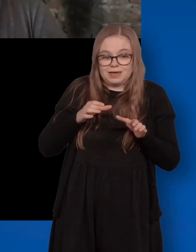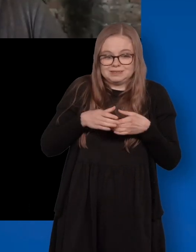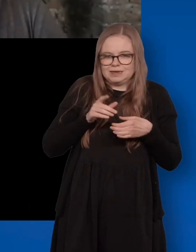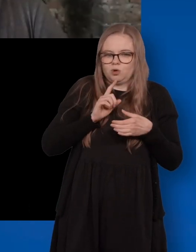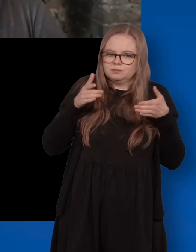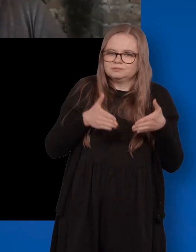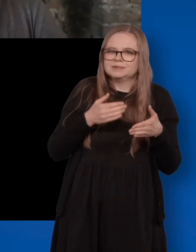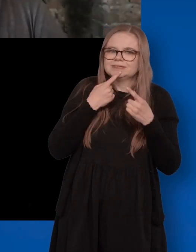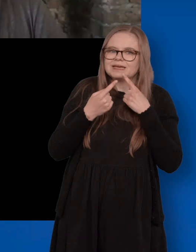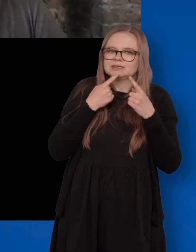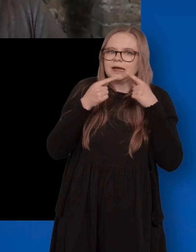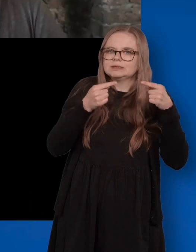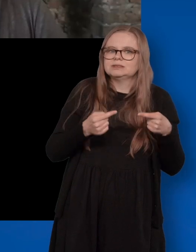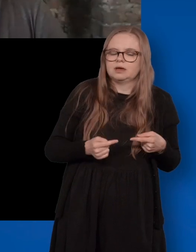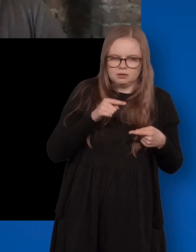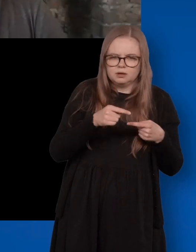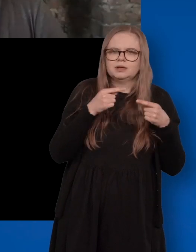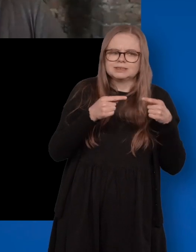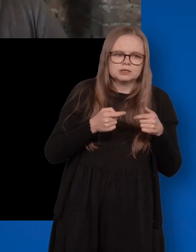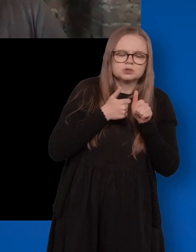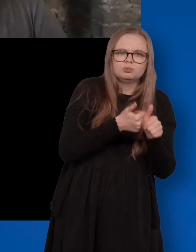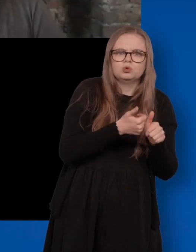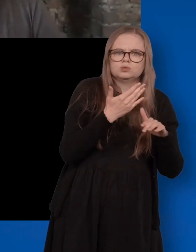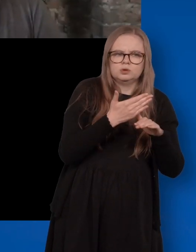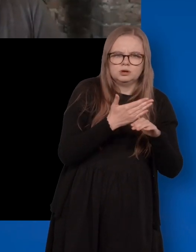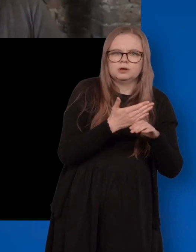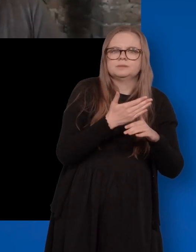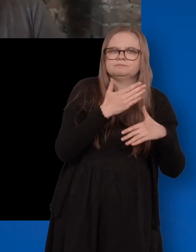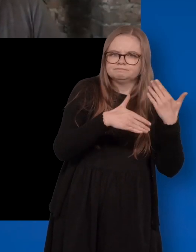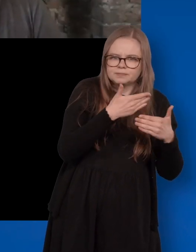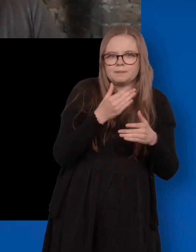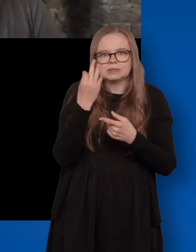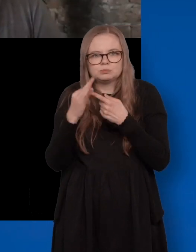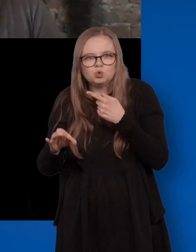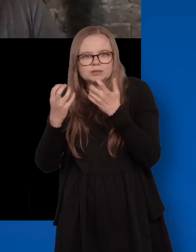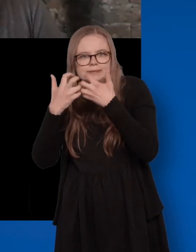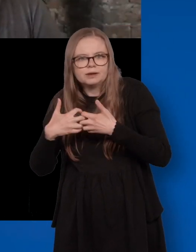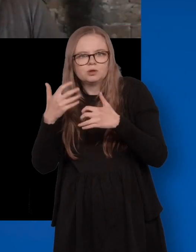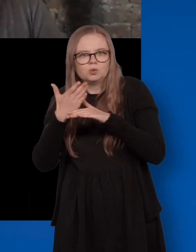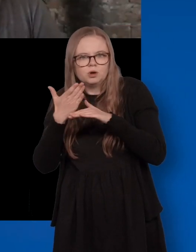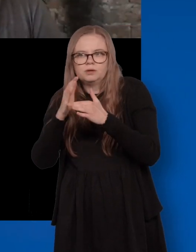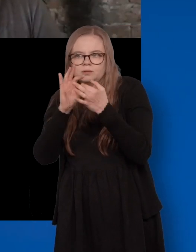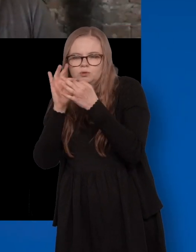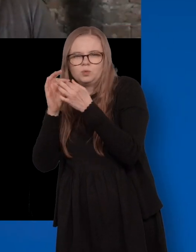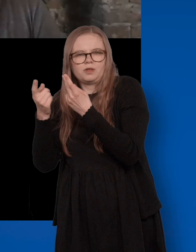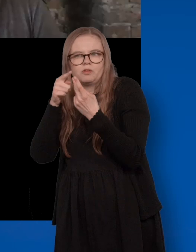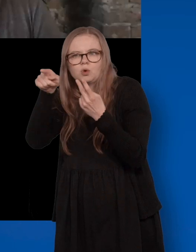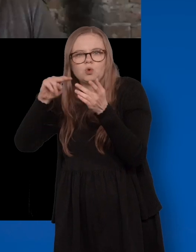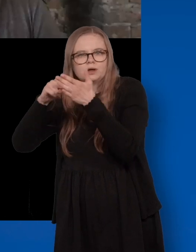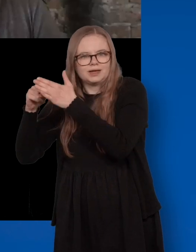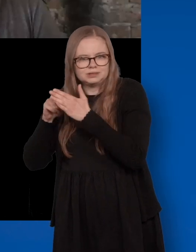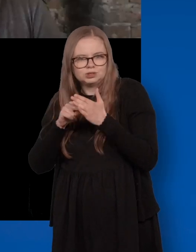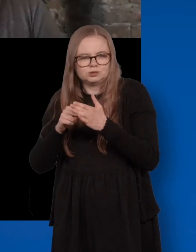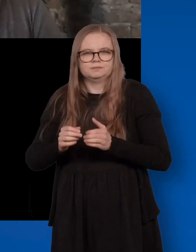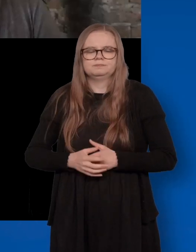team, we do sort of data support work, sort of bespoke technical work for other progressive organizations. We also